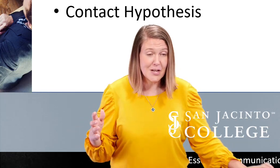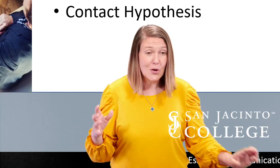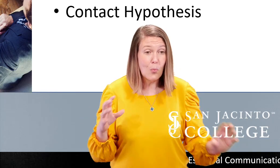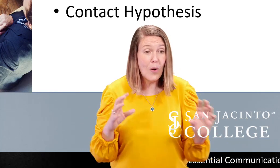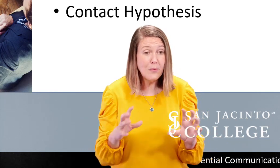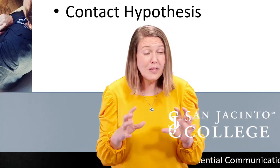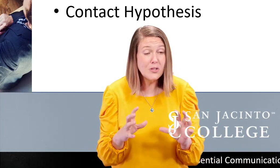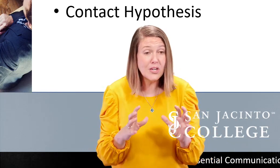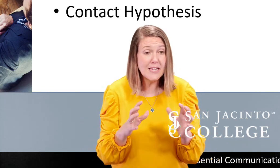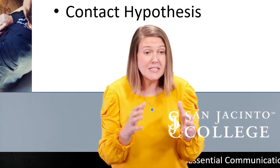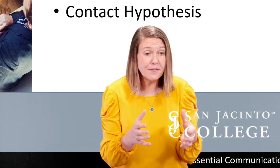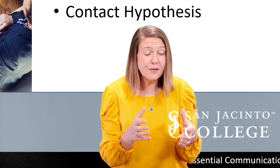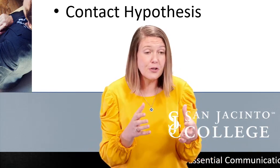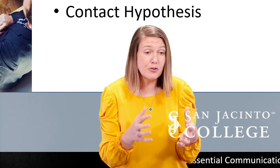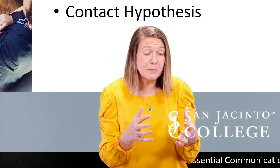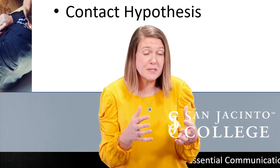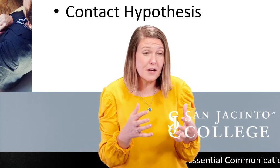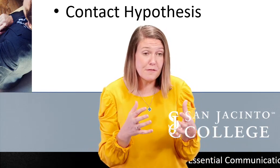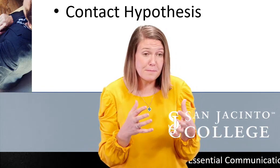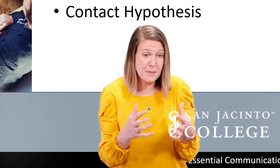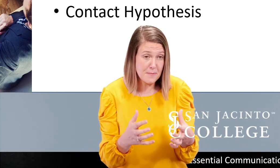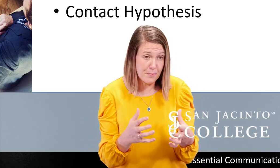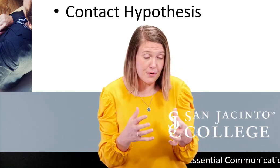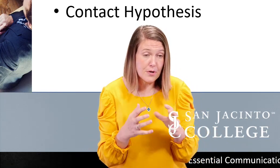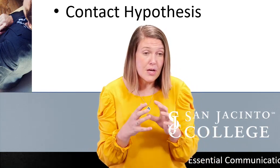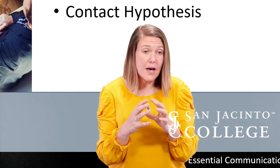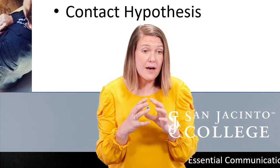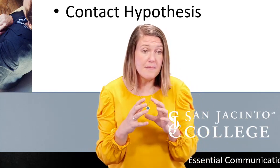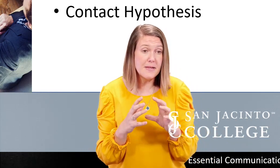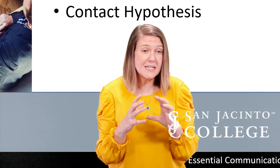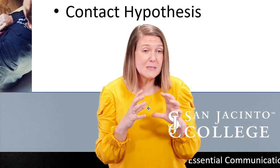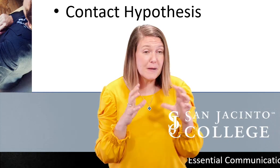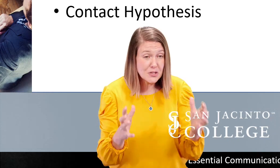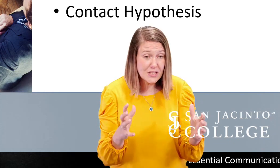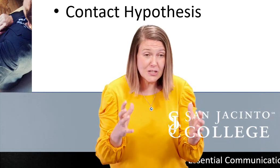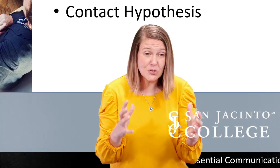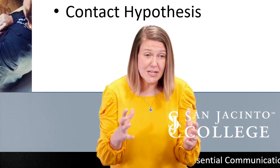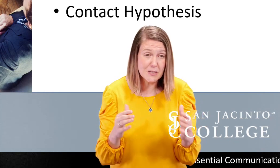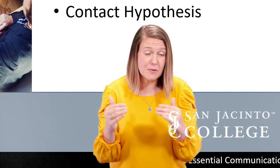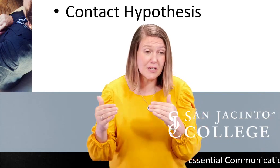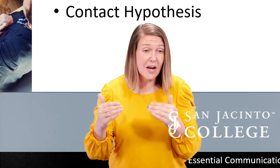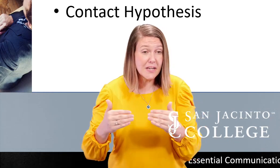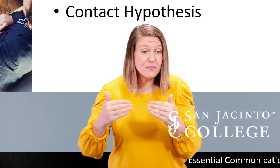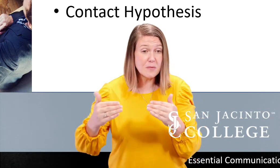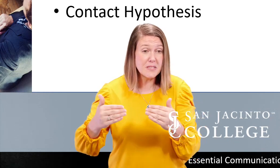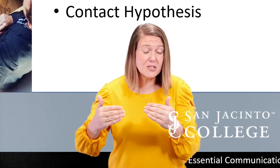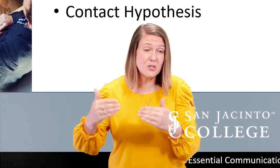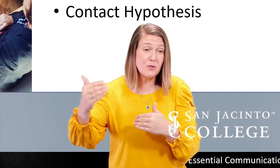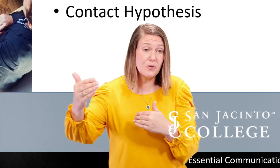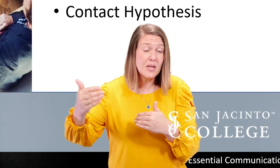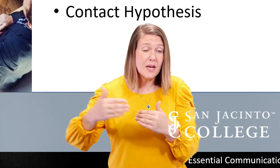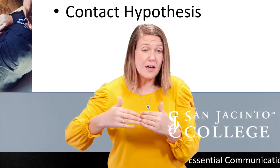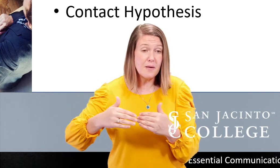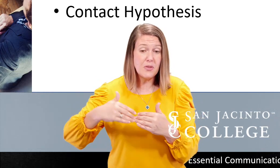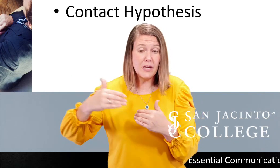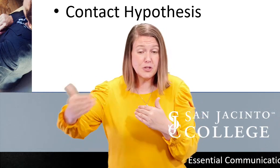hypothesis. When we look at different groups of people, especially in your textbook, it kind of jumps